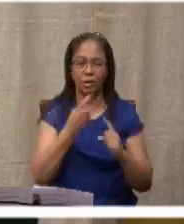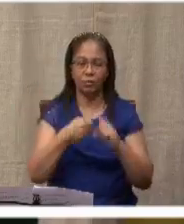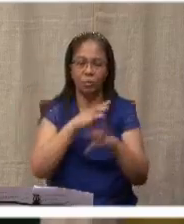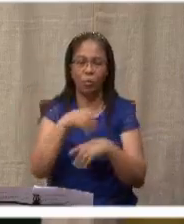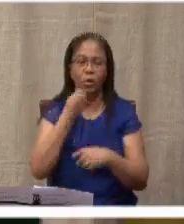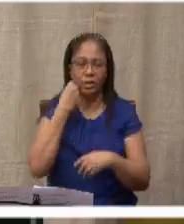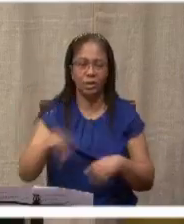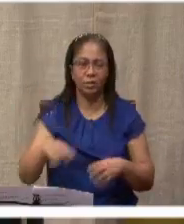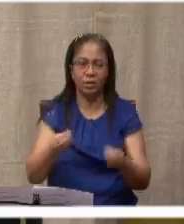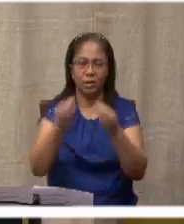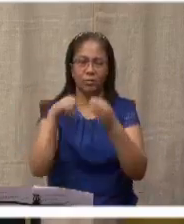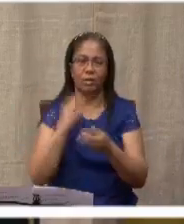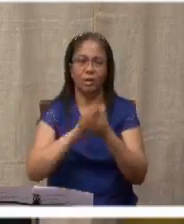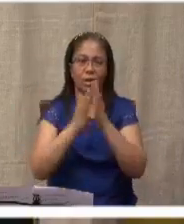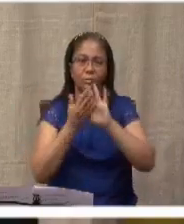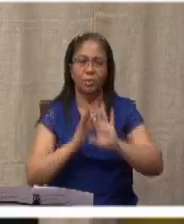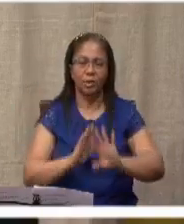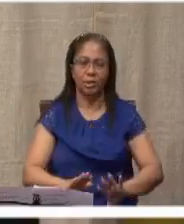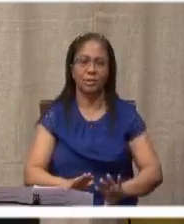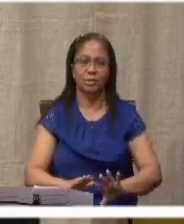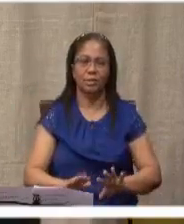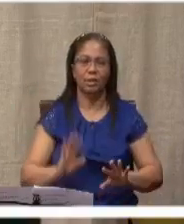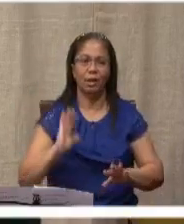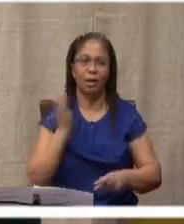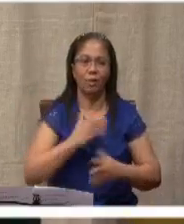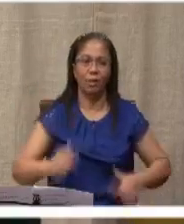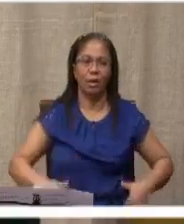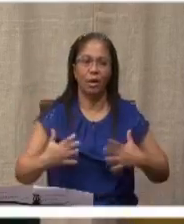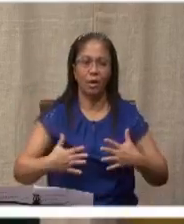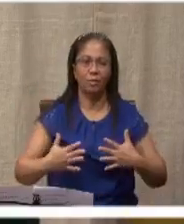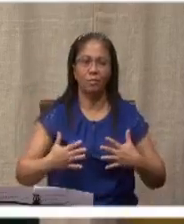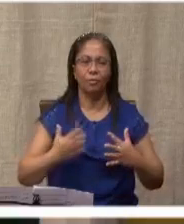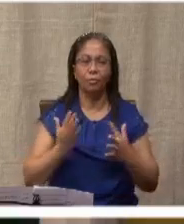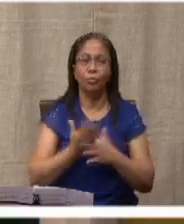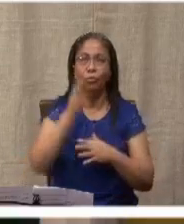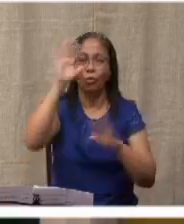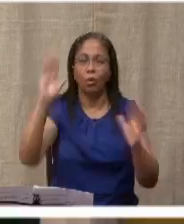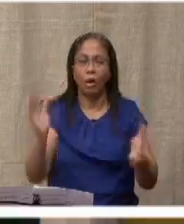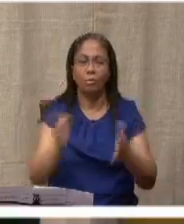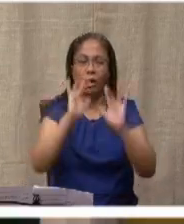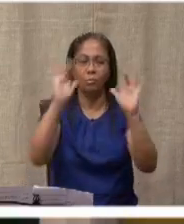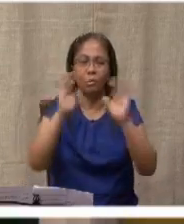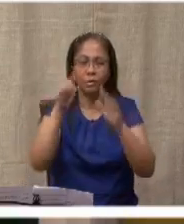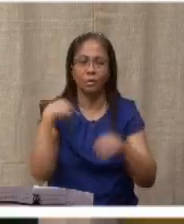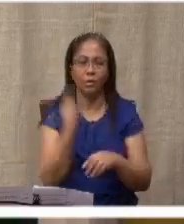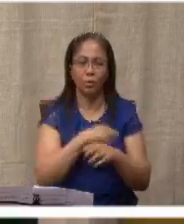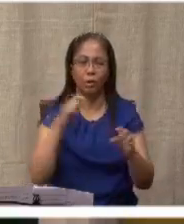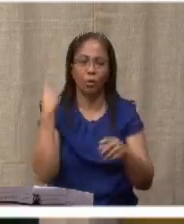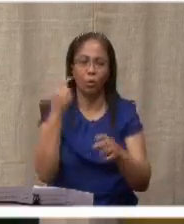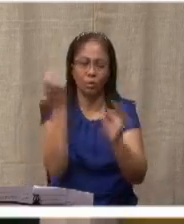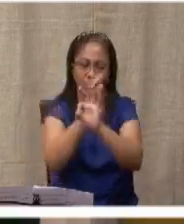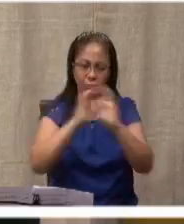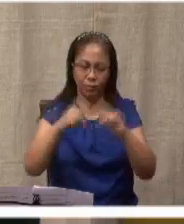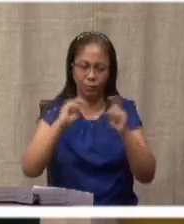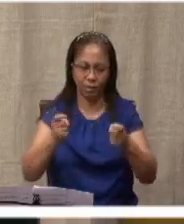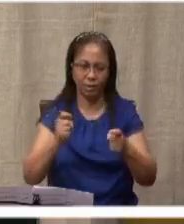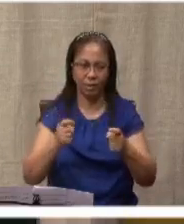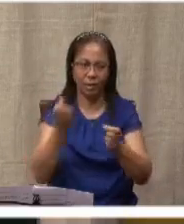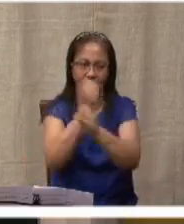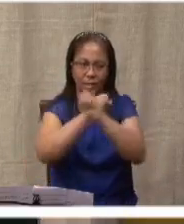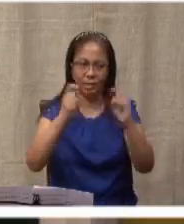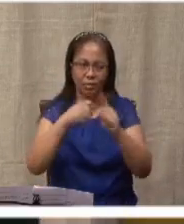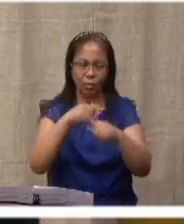every evil and graciously grant peace in our days that by the help of your mercy we may be always free from sin and safe from all